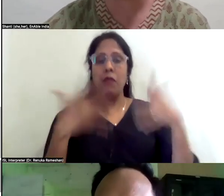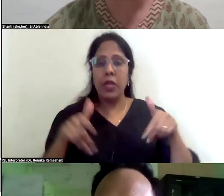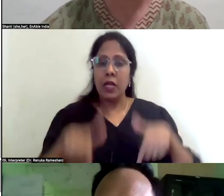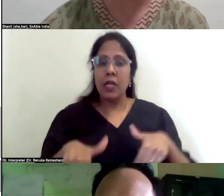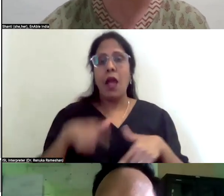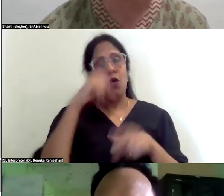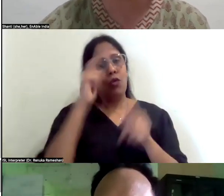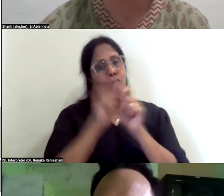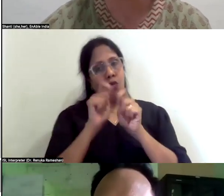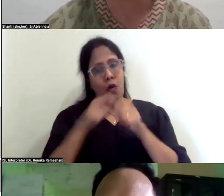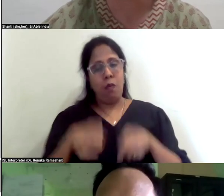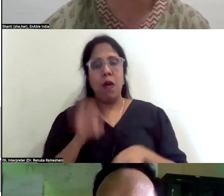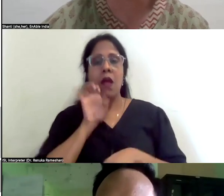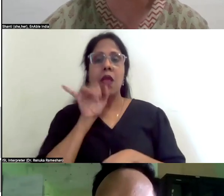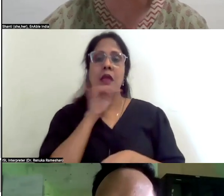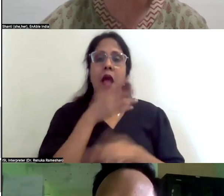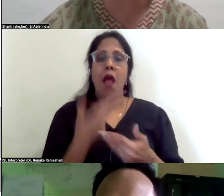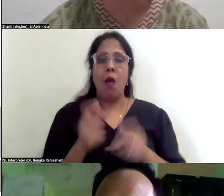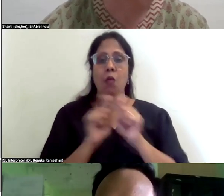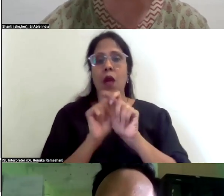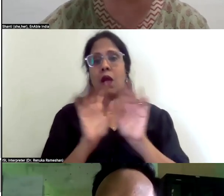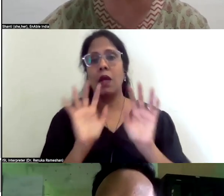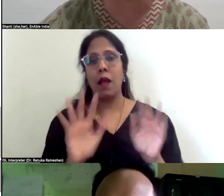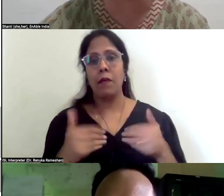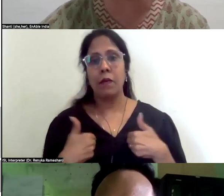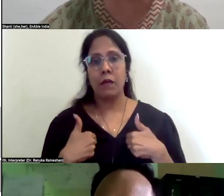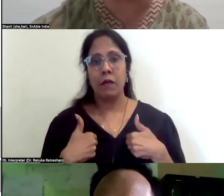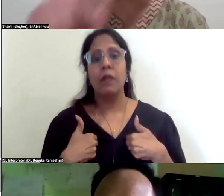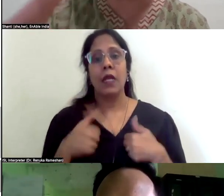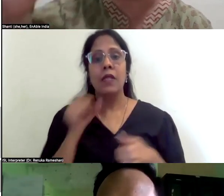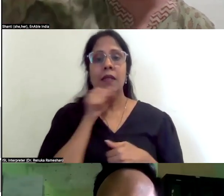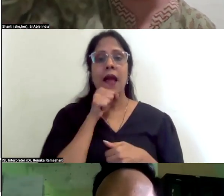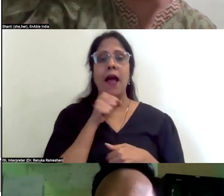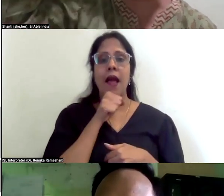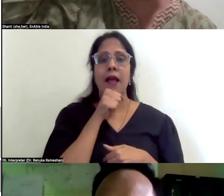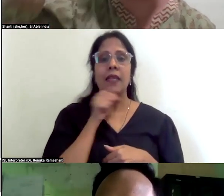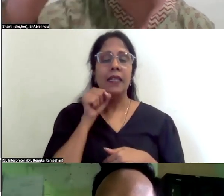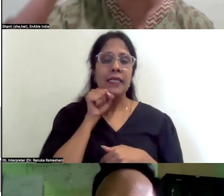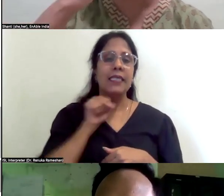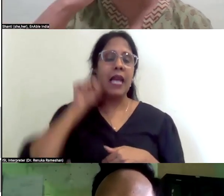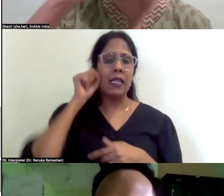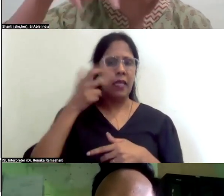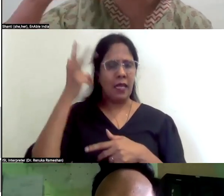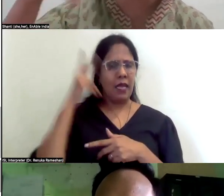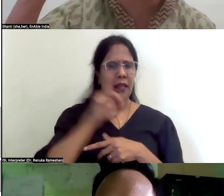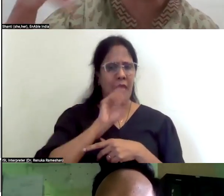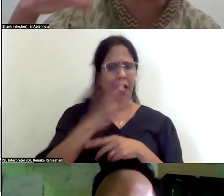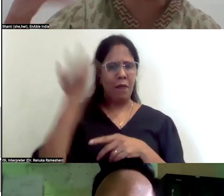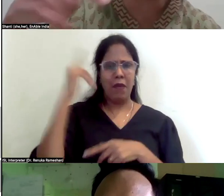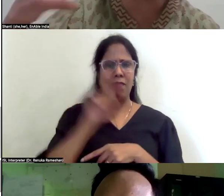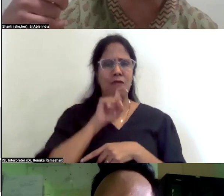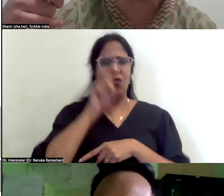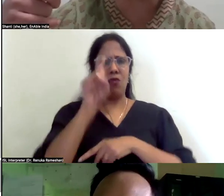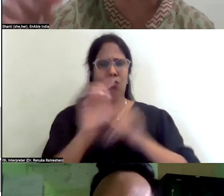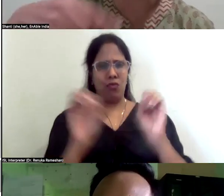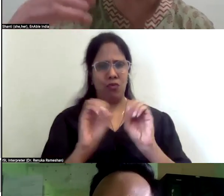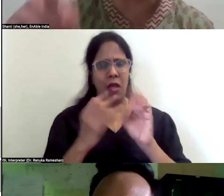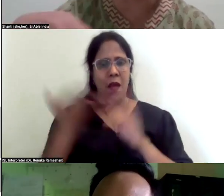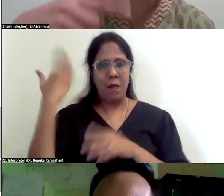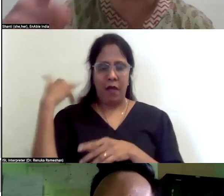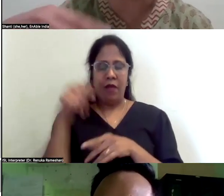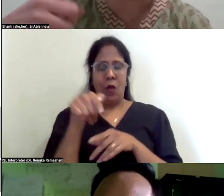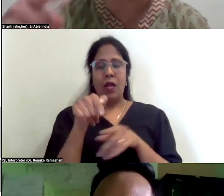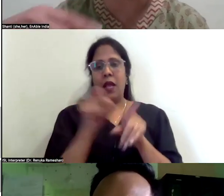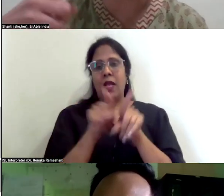working. So I didn't ask you this before we start, we're going to do the session, but when this was told to you that